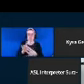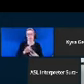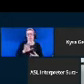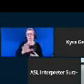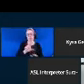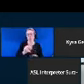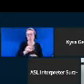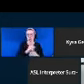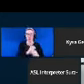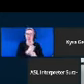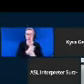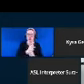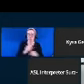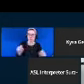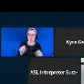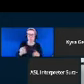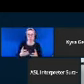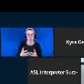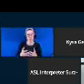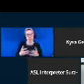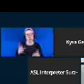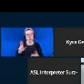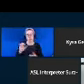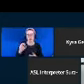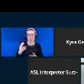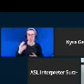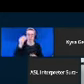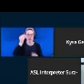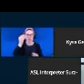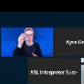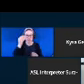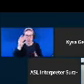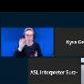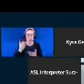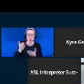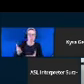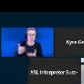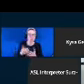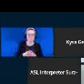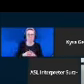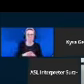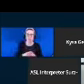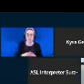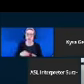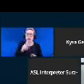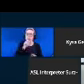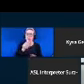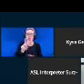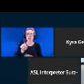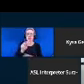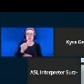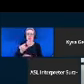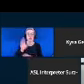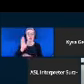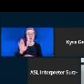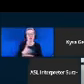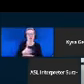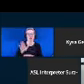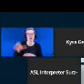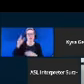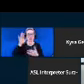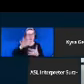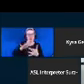more information, the wealth of information within CISA they have of protected places of worship. And I'm sure Daniel Hill will also share his contact